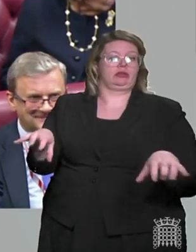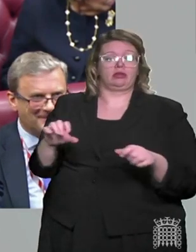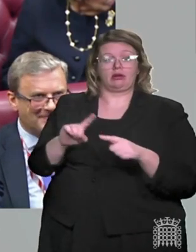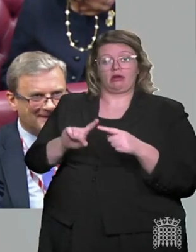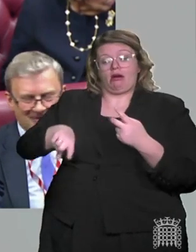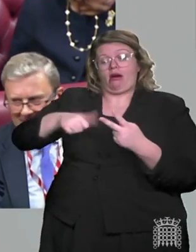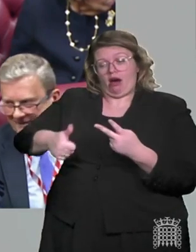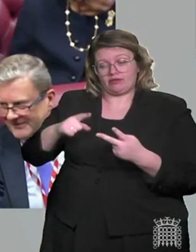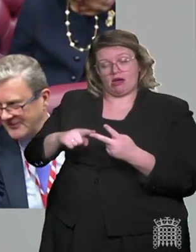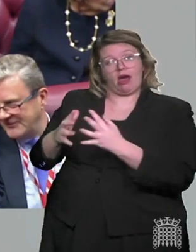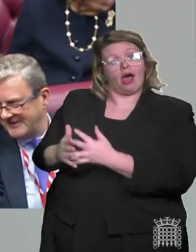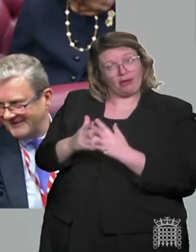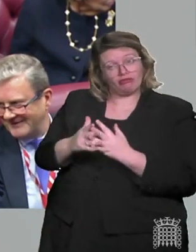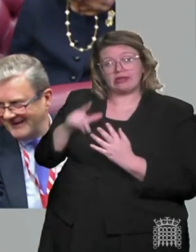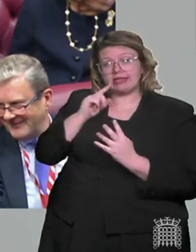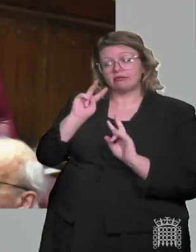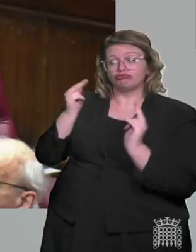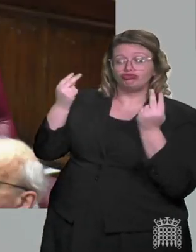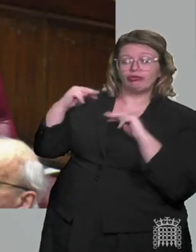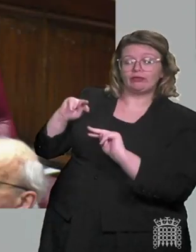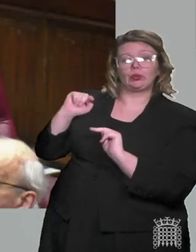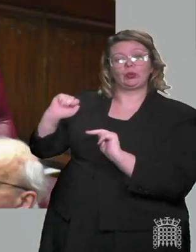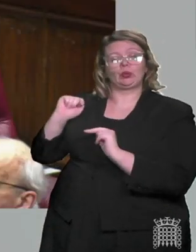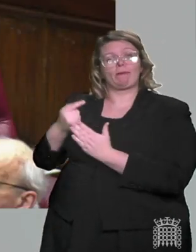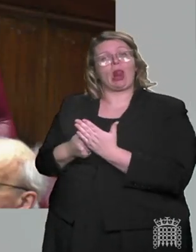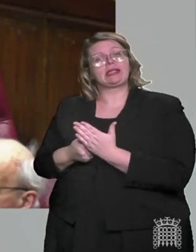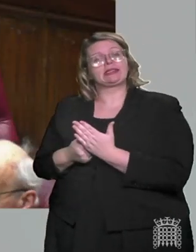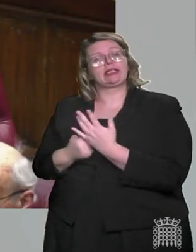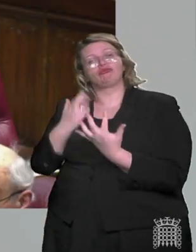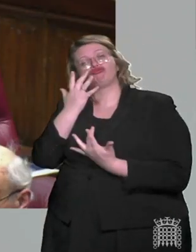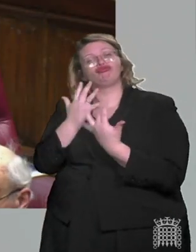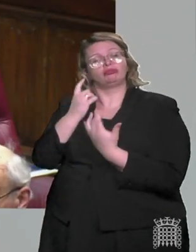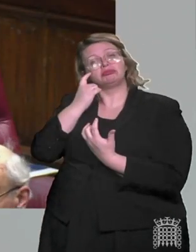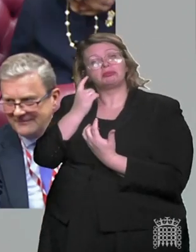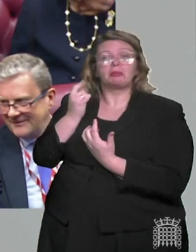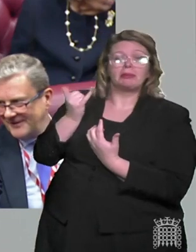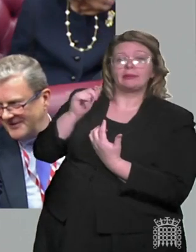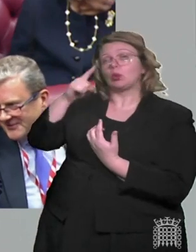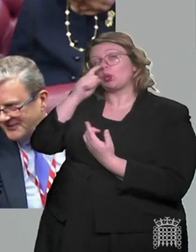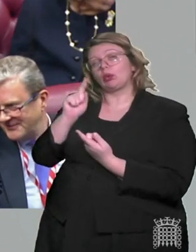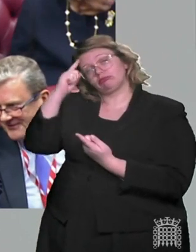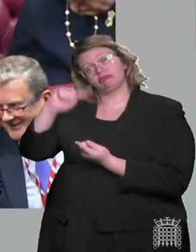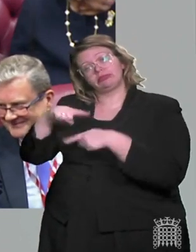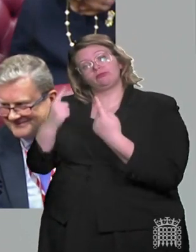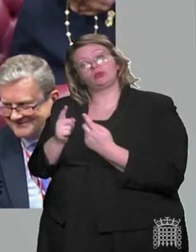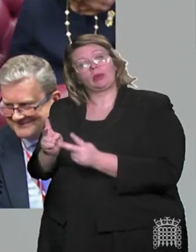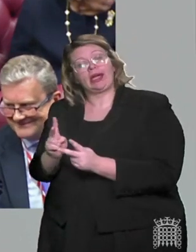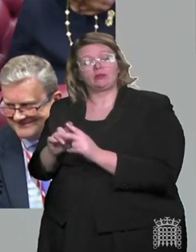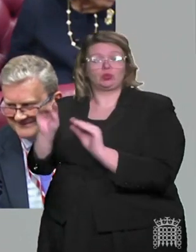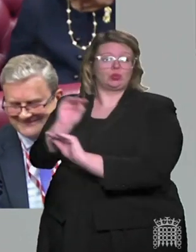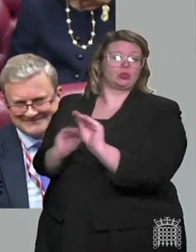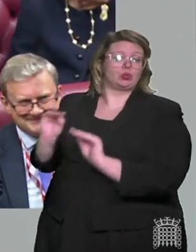they were re-examining their policy and looking at options to see if they could examine how